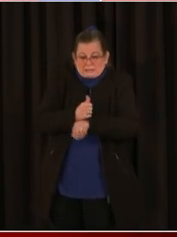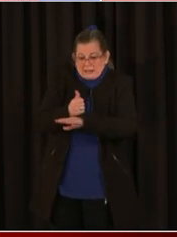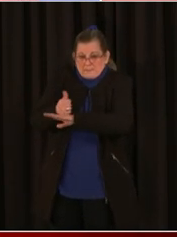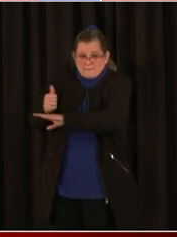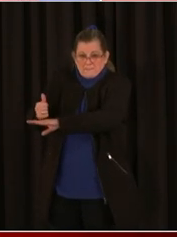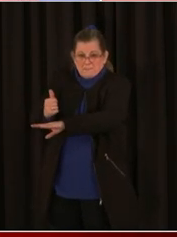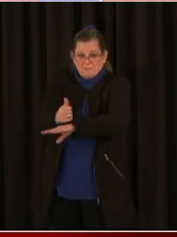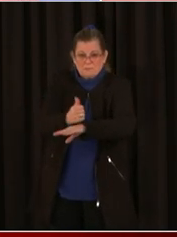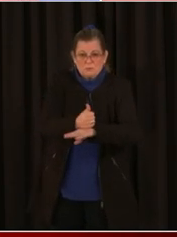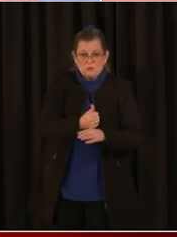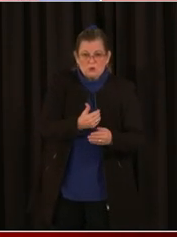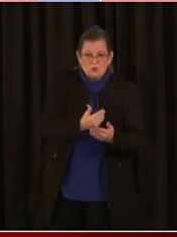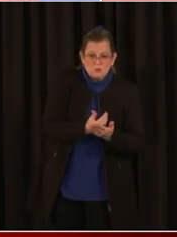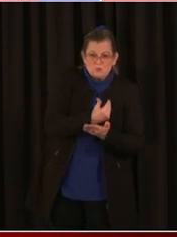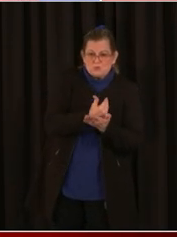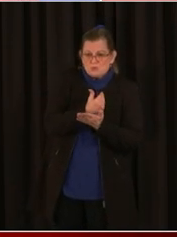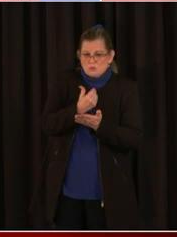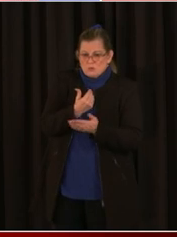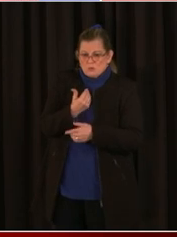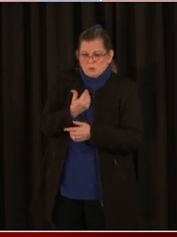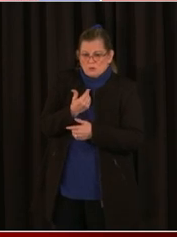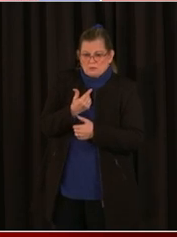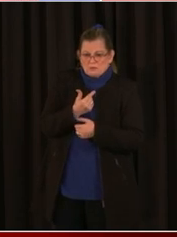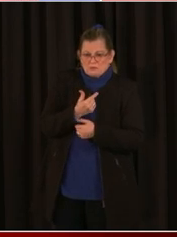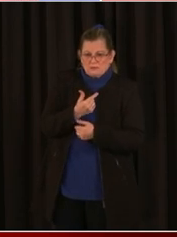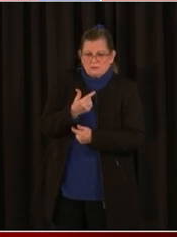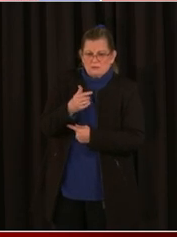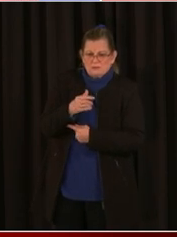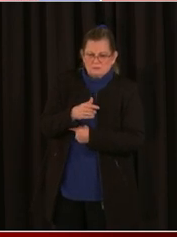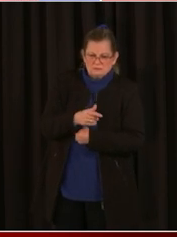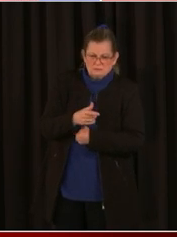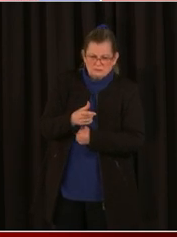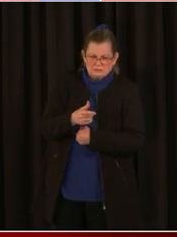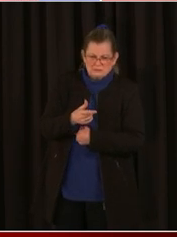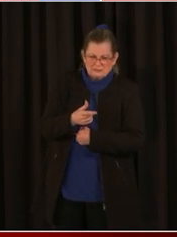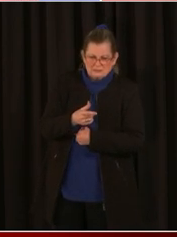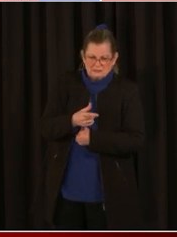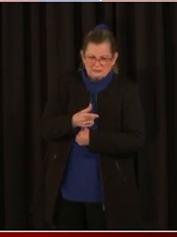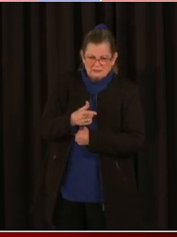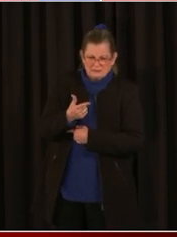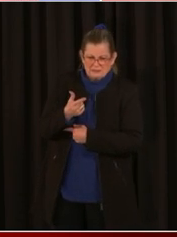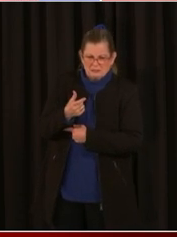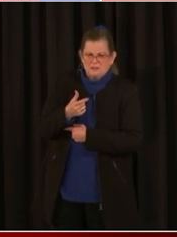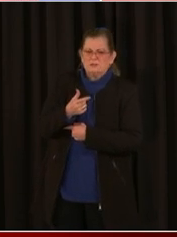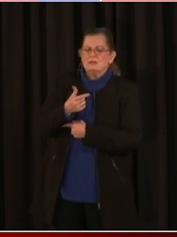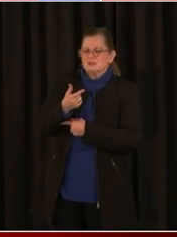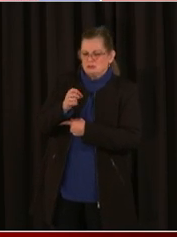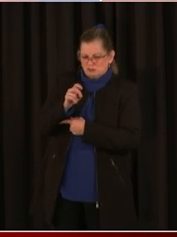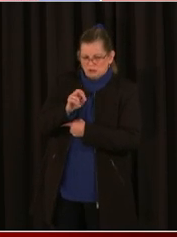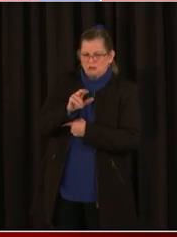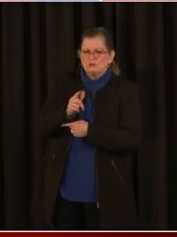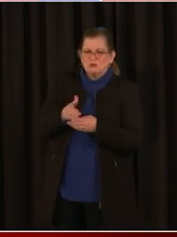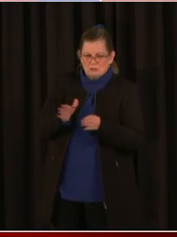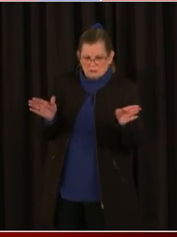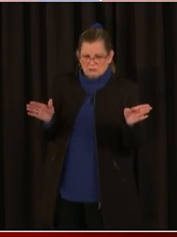new general counsel for that, and another bureaucracy. So that's been